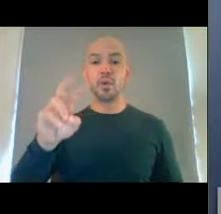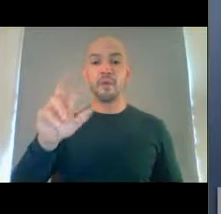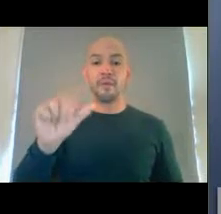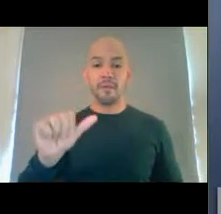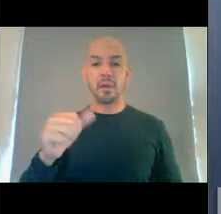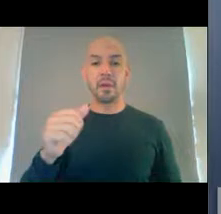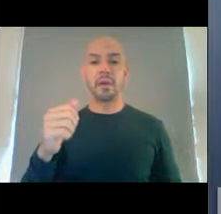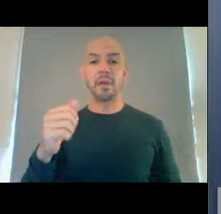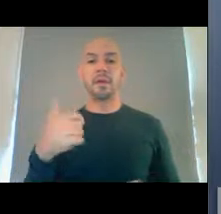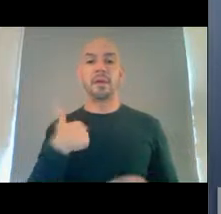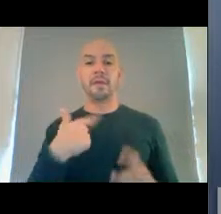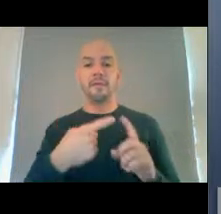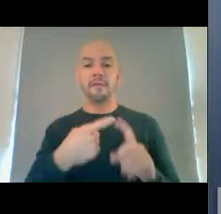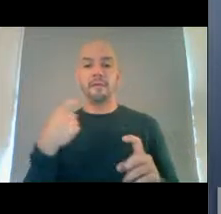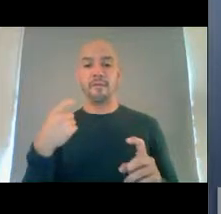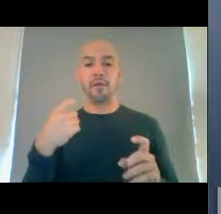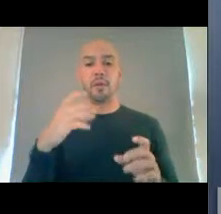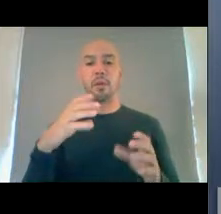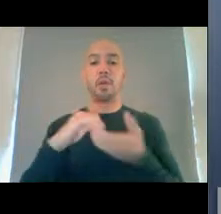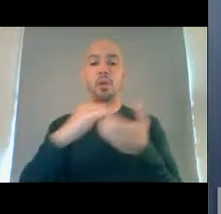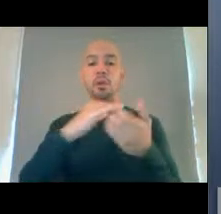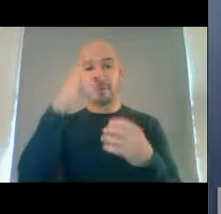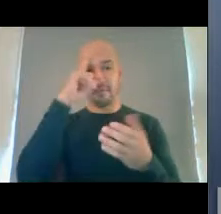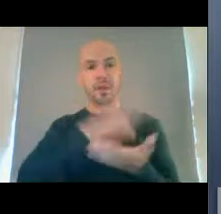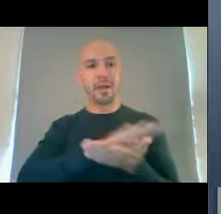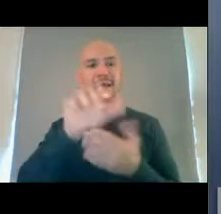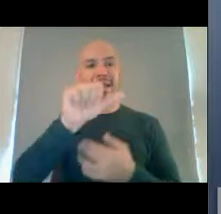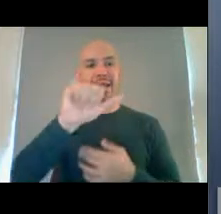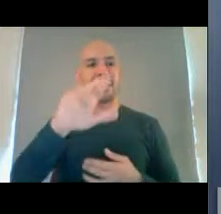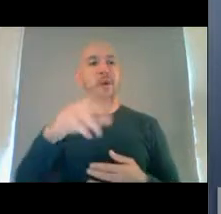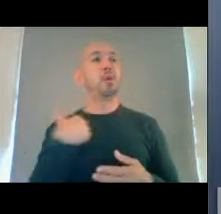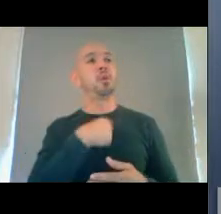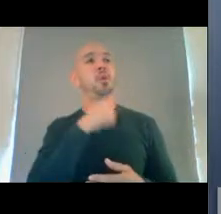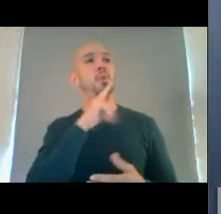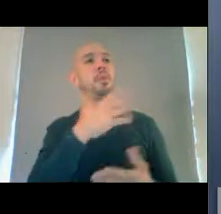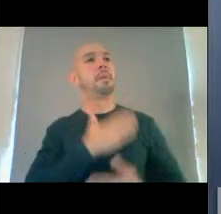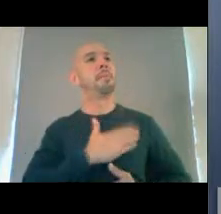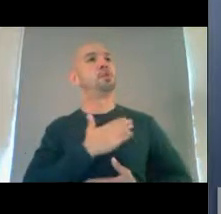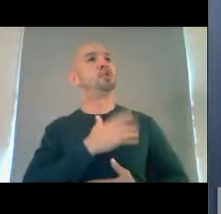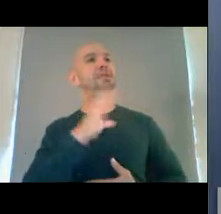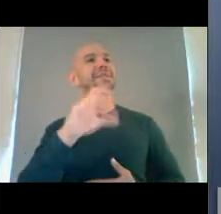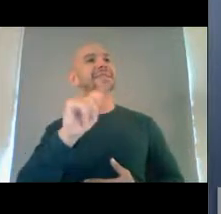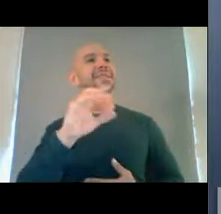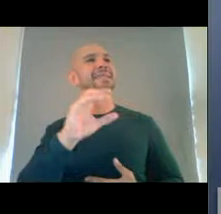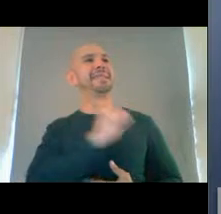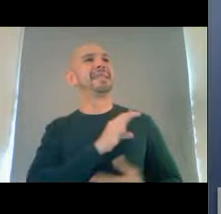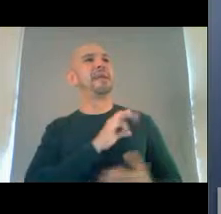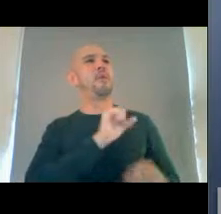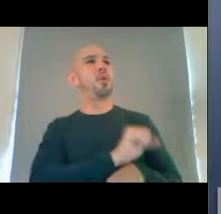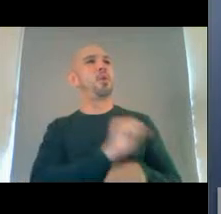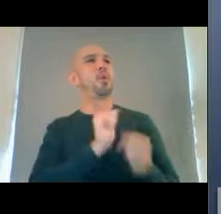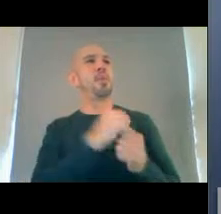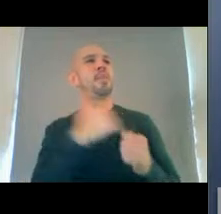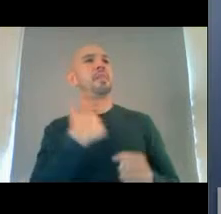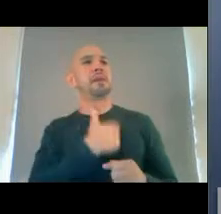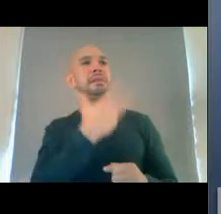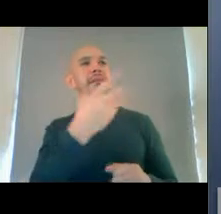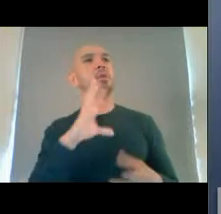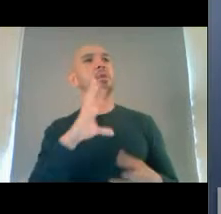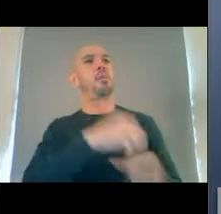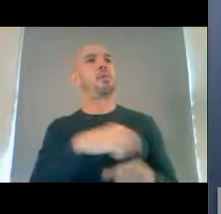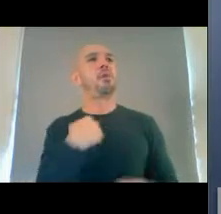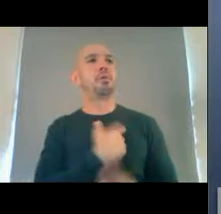comment on this item at the june ctc meeting and we appreciate the ctc staff working with us in incorporating our suggestions in particular we're